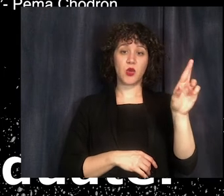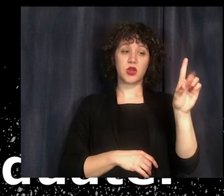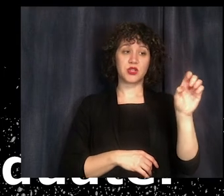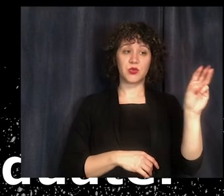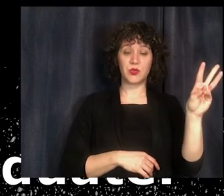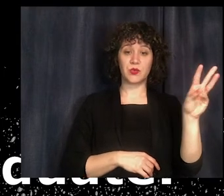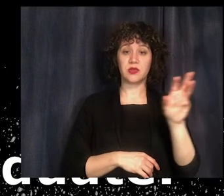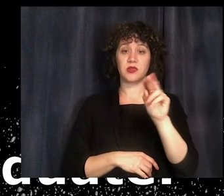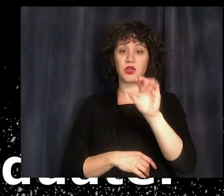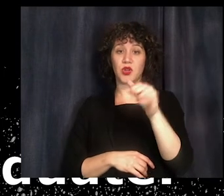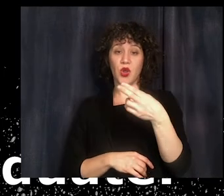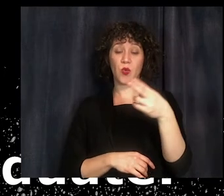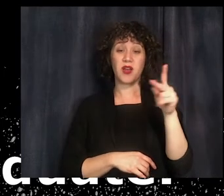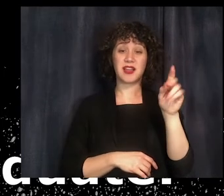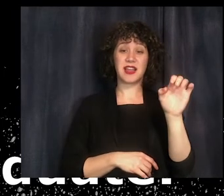Noah Keenan.